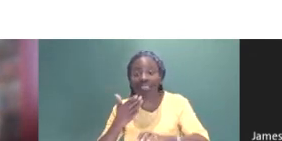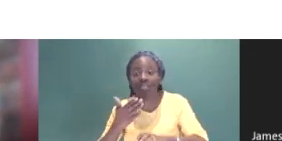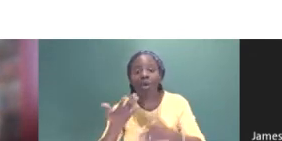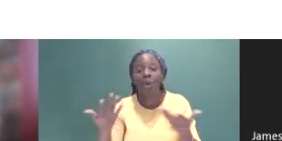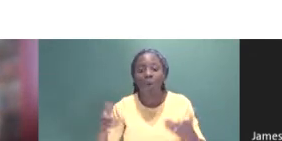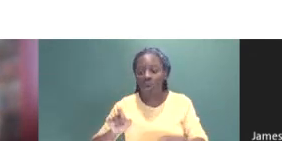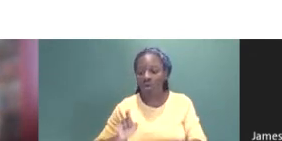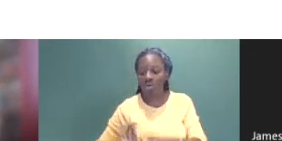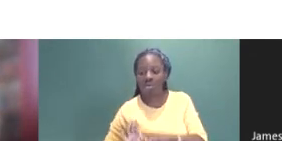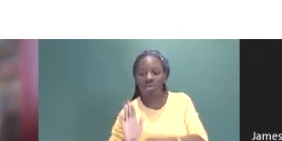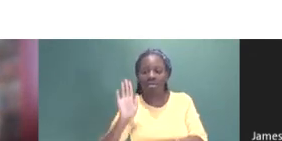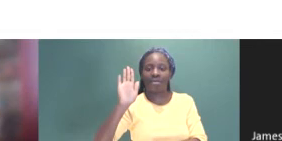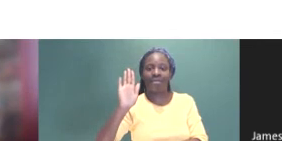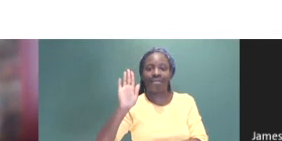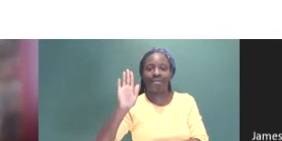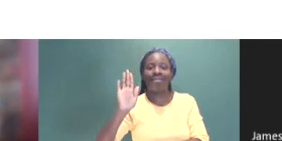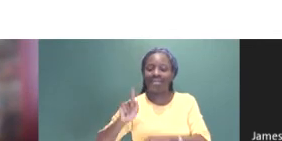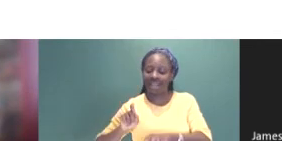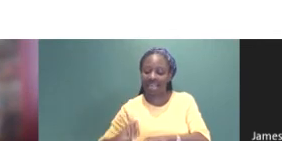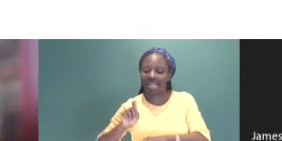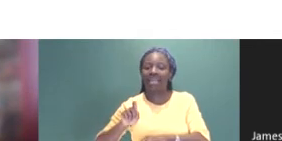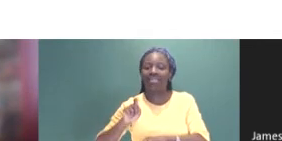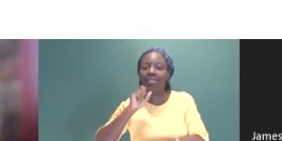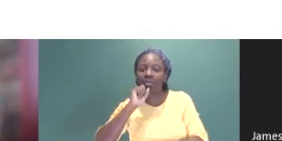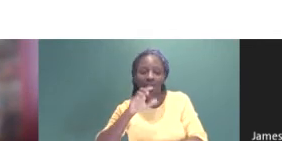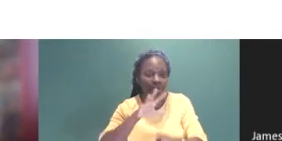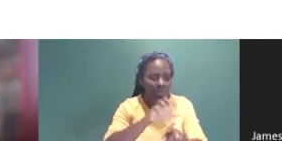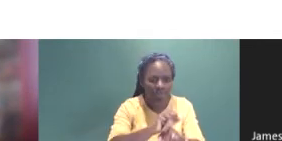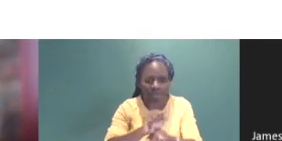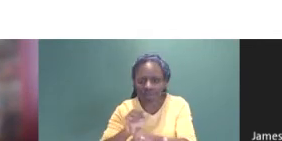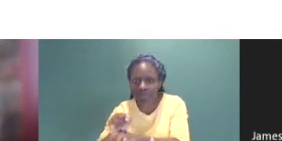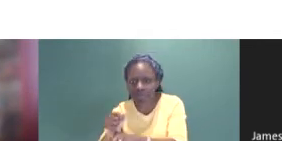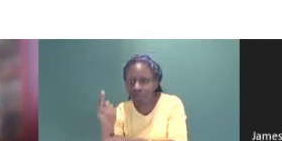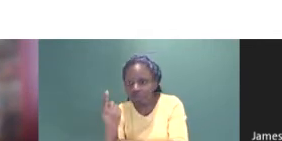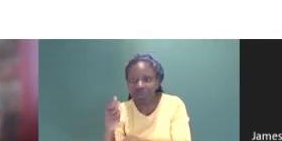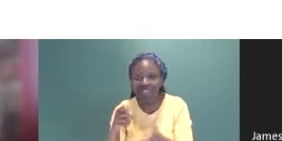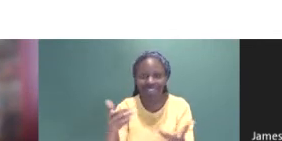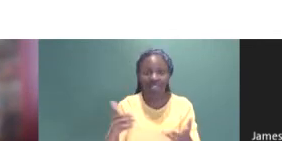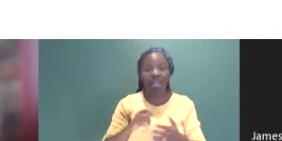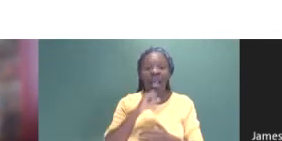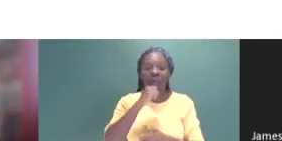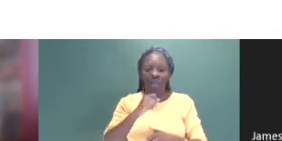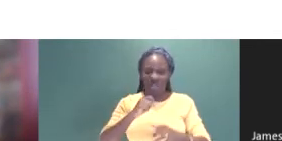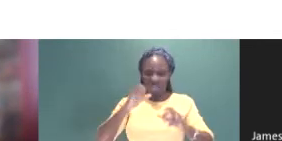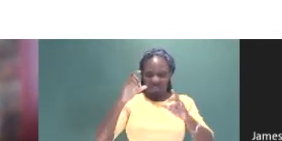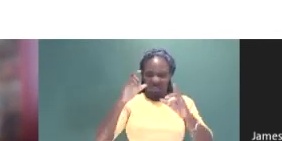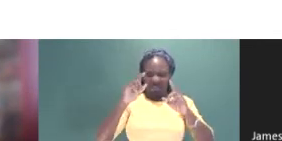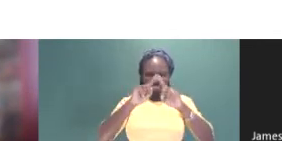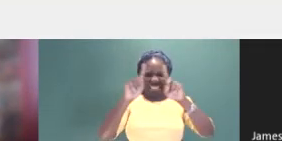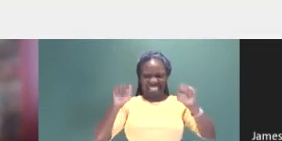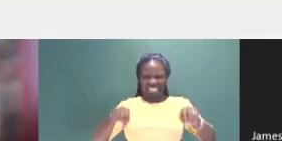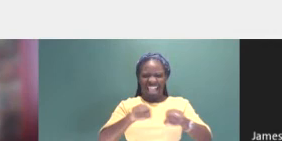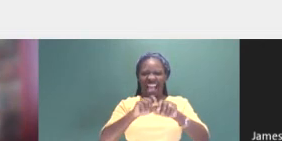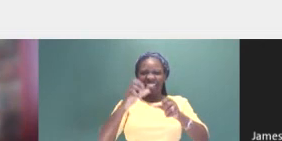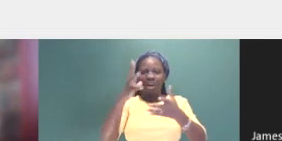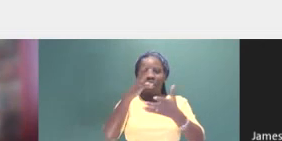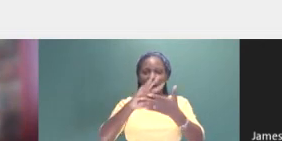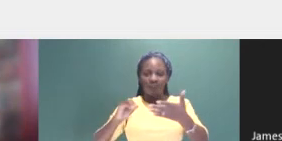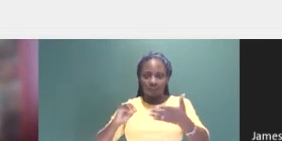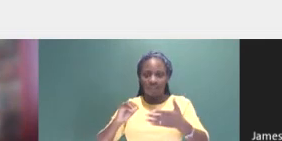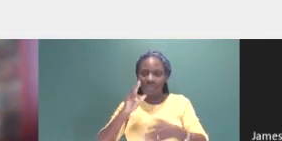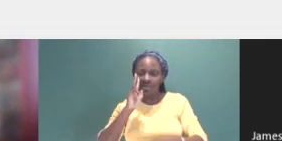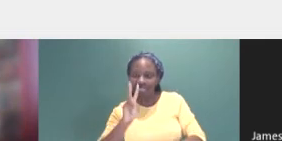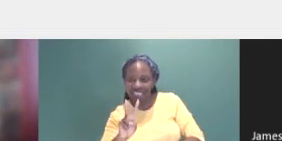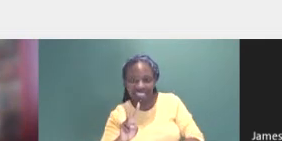hand, and we will try to spot those with the hands. I think I'll close the slide so that we can see the hands coming up,